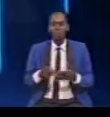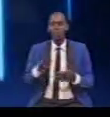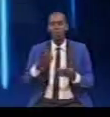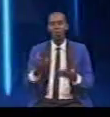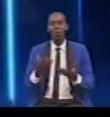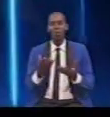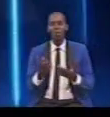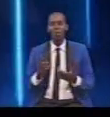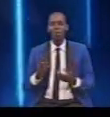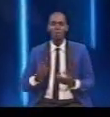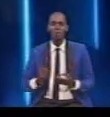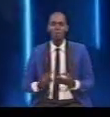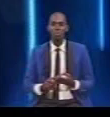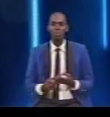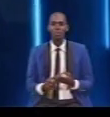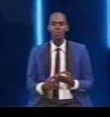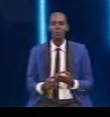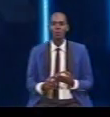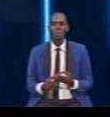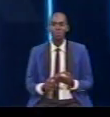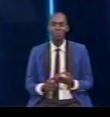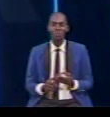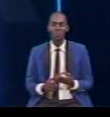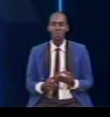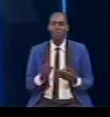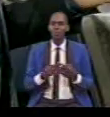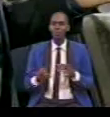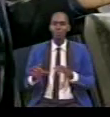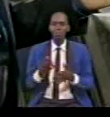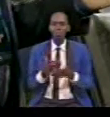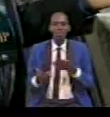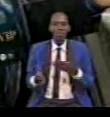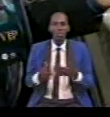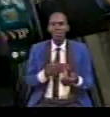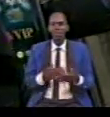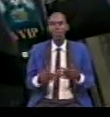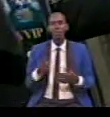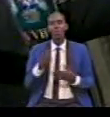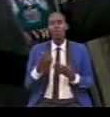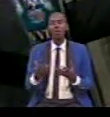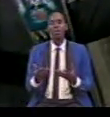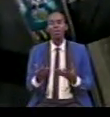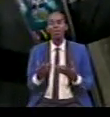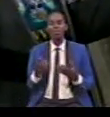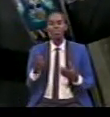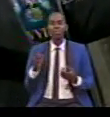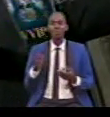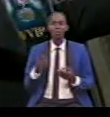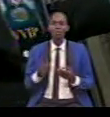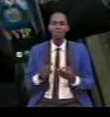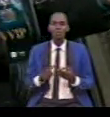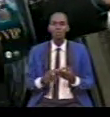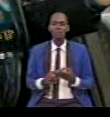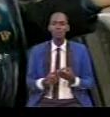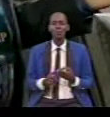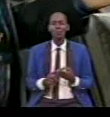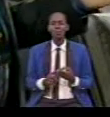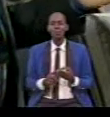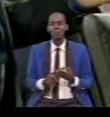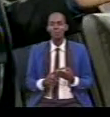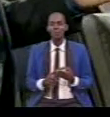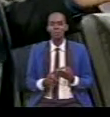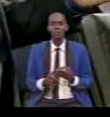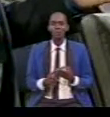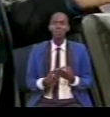Whatever You want to do, whatever You want to. You